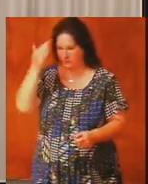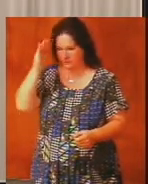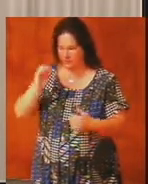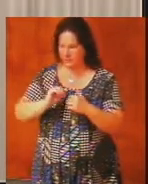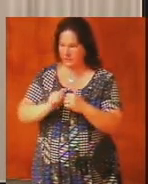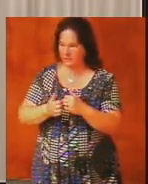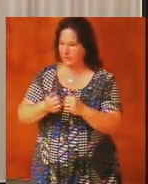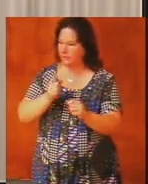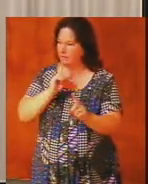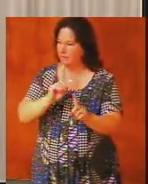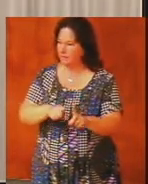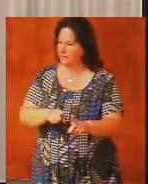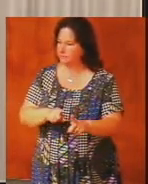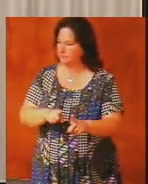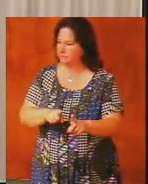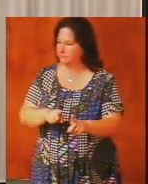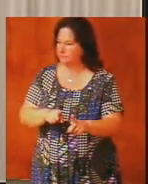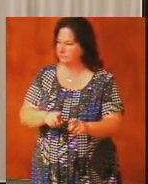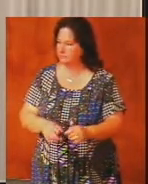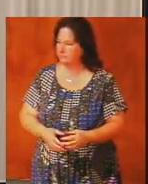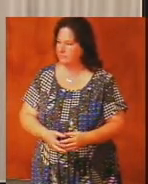how to answer.